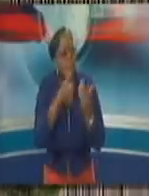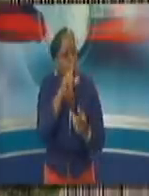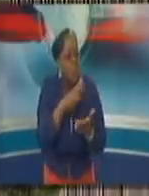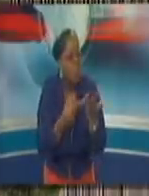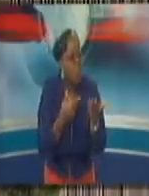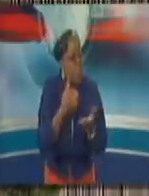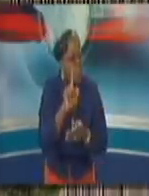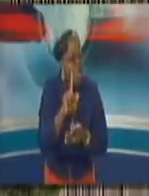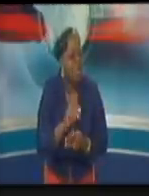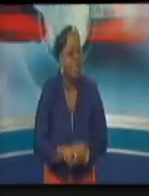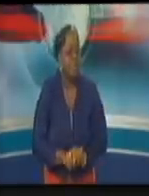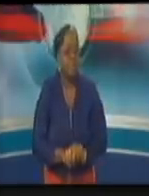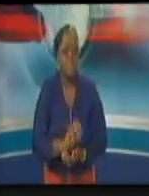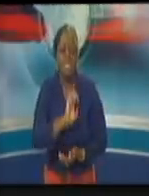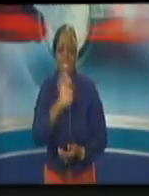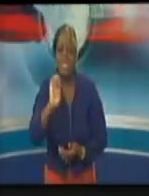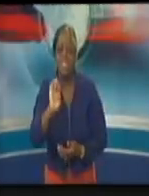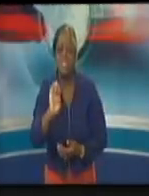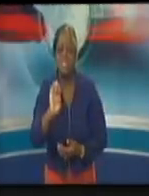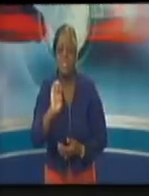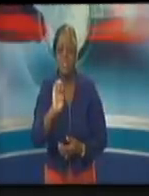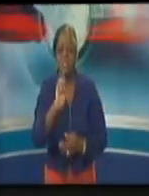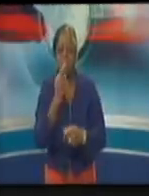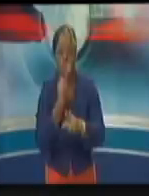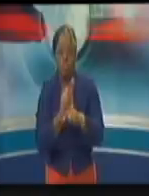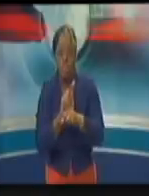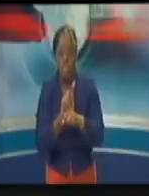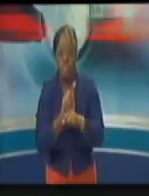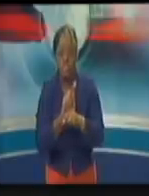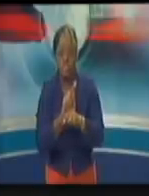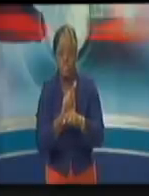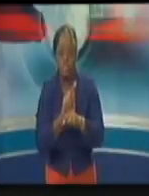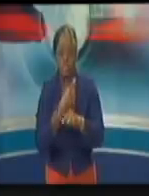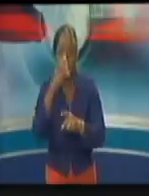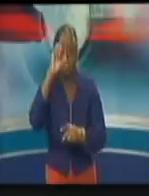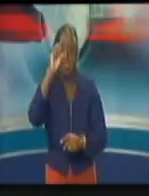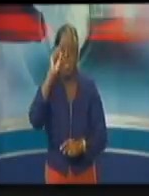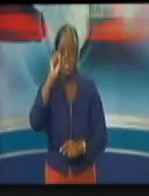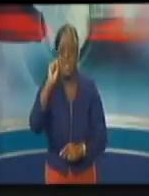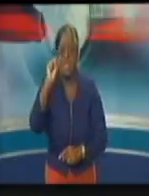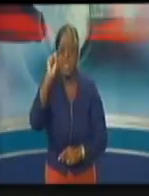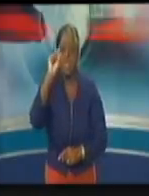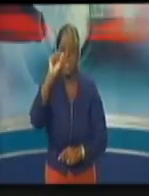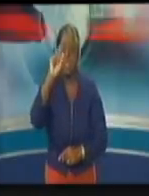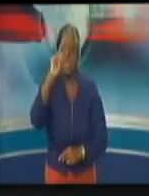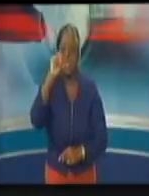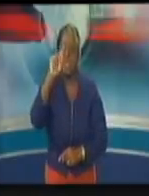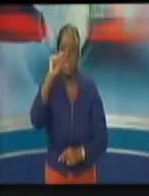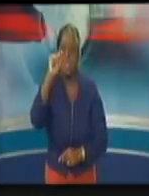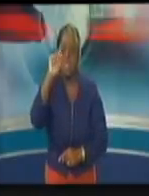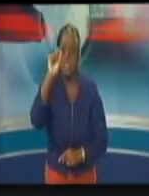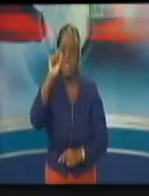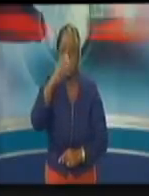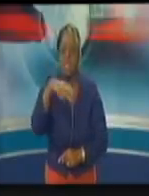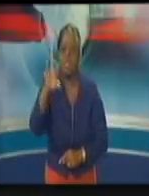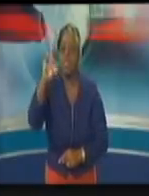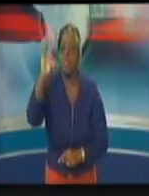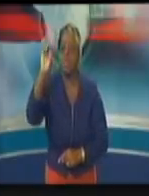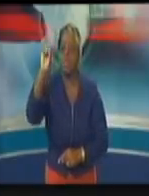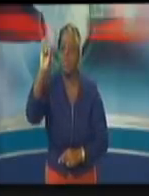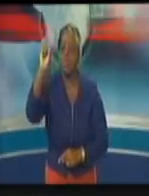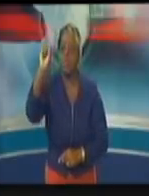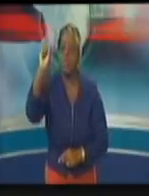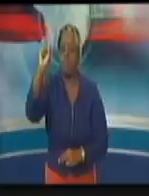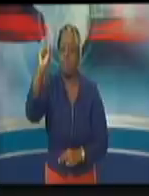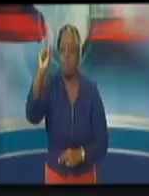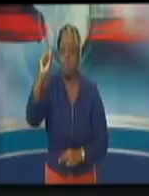The Eastern Correctional Rehabilitation Center in Santa Rosa Heights. I understand it's being used as a quarantine station.